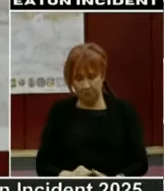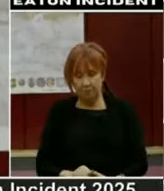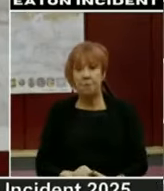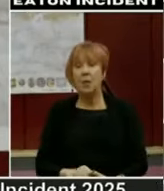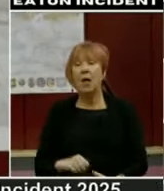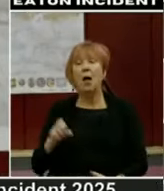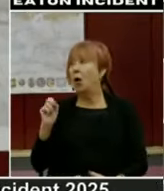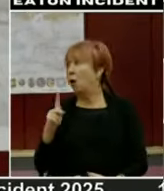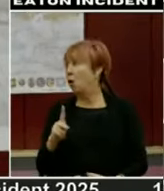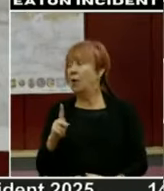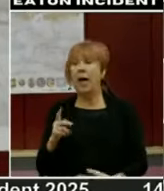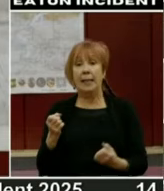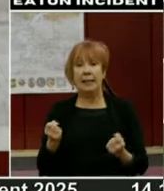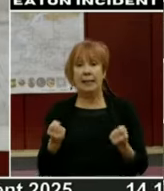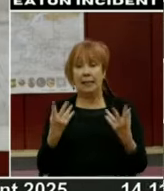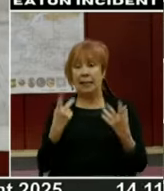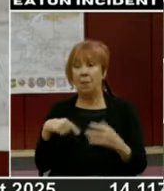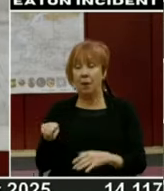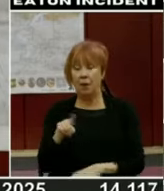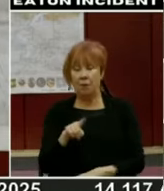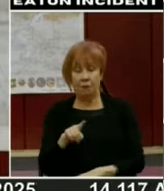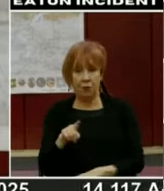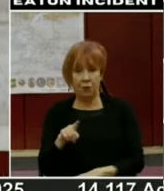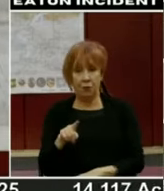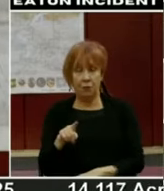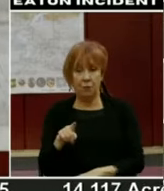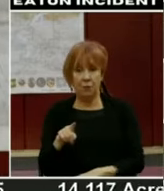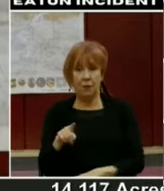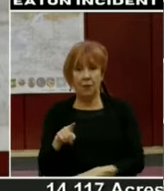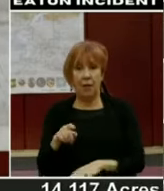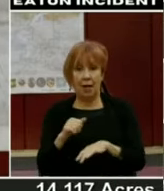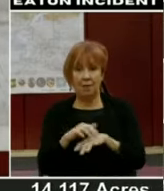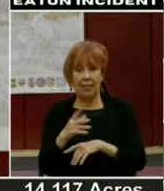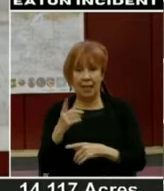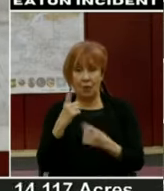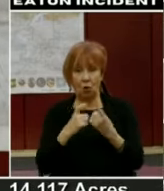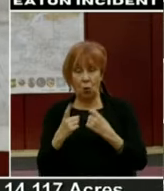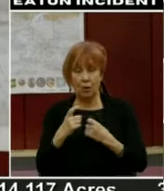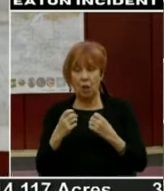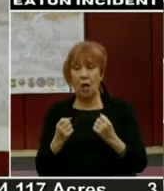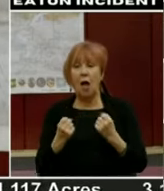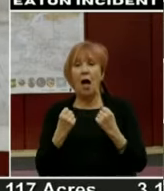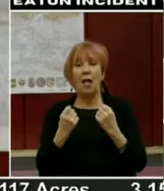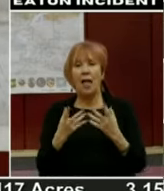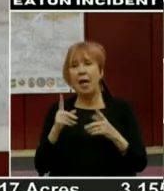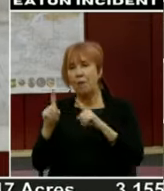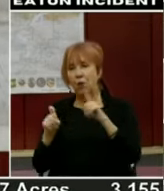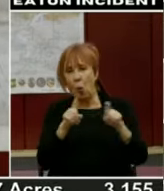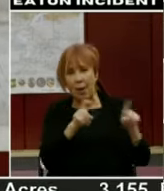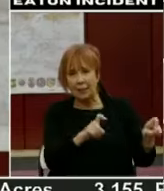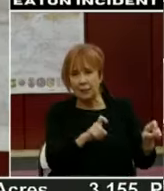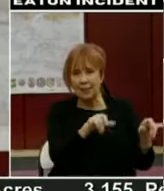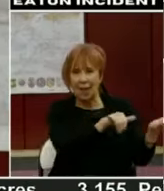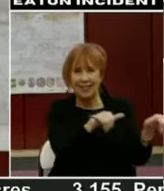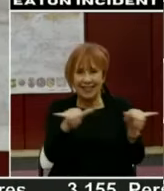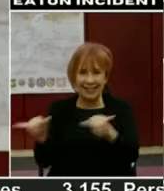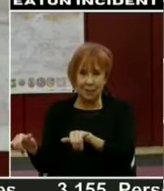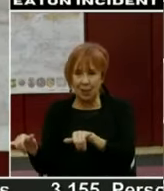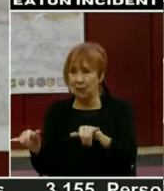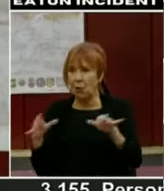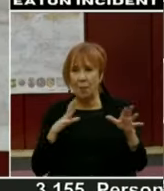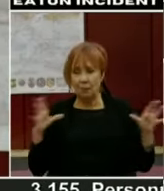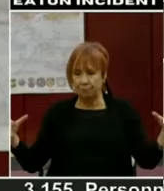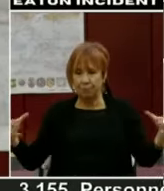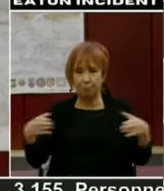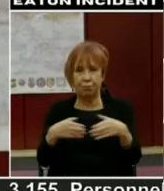Okay, a number of you provided really thoughtful questions. Thank you for that. A number of them are very similar, so I'm going to bucket them in the